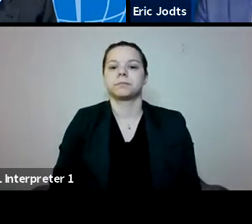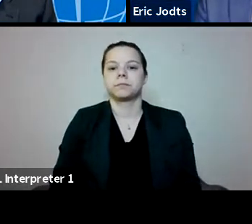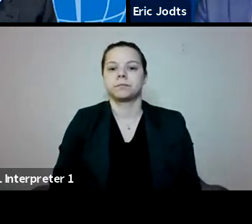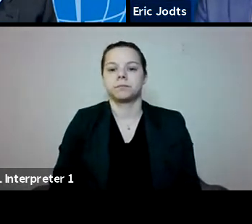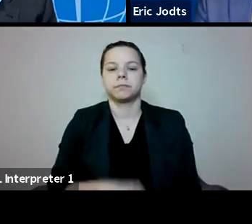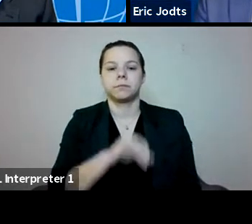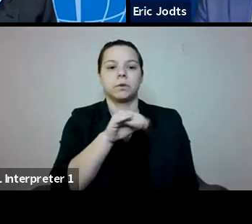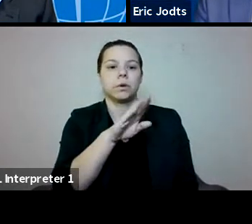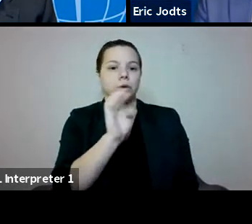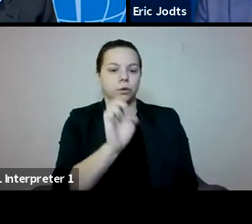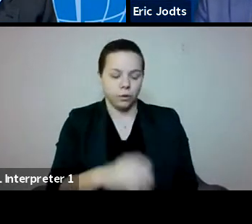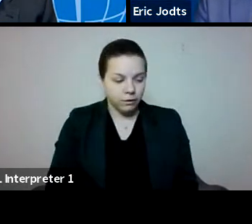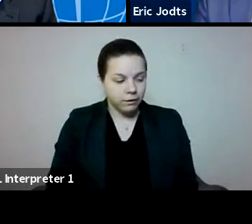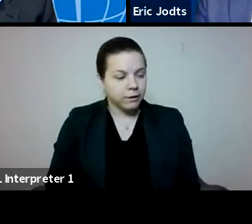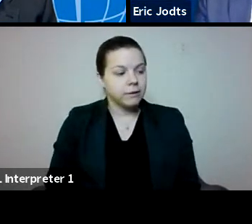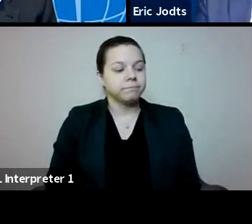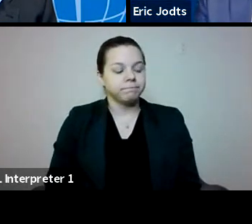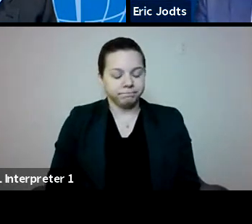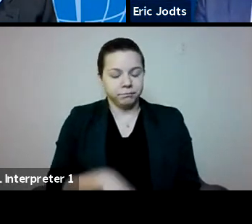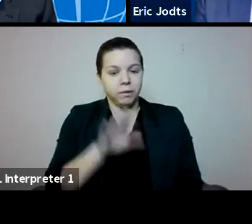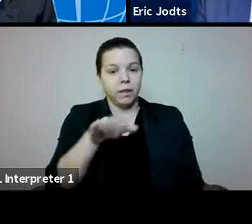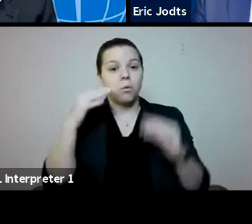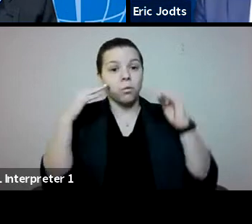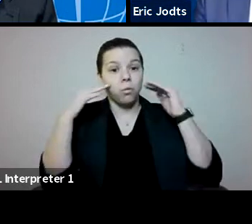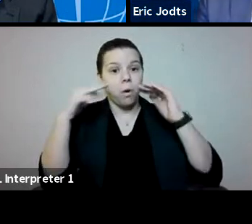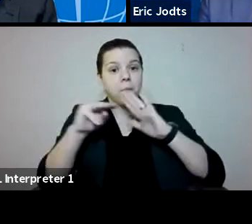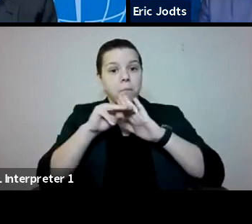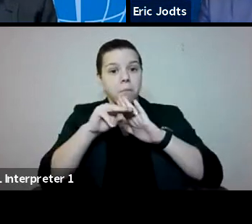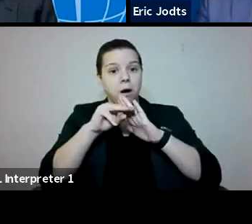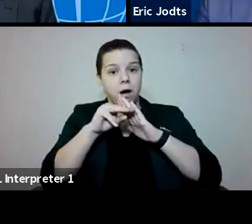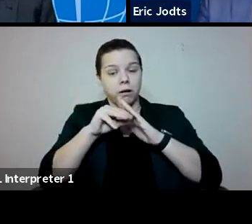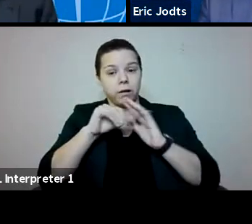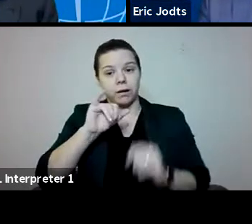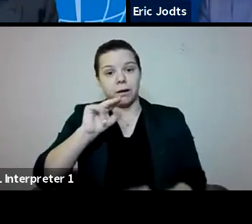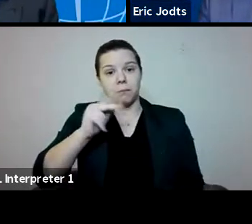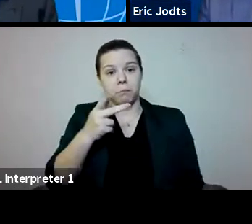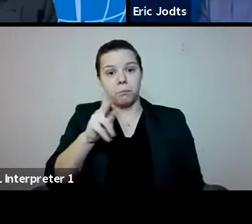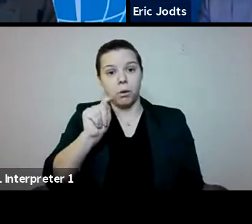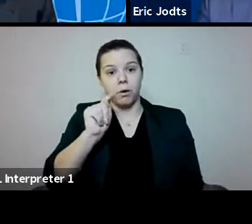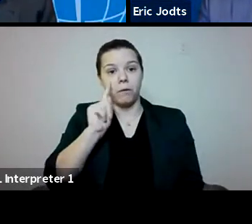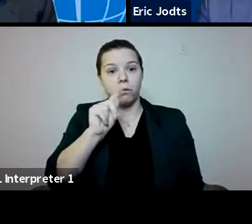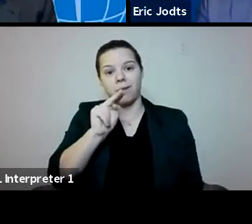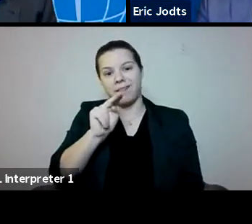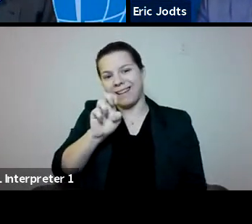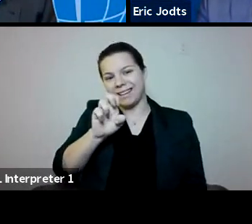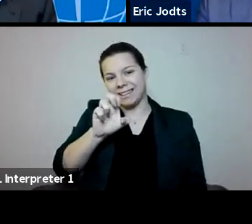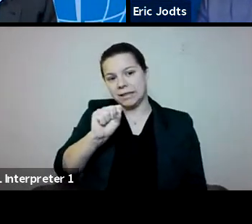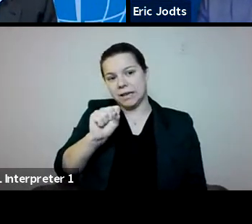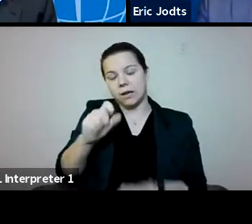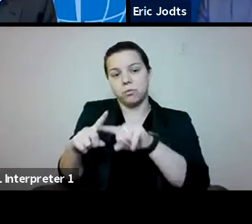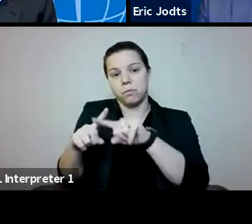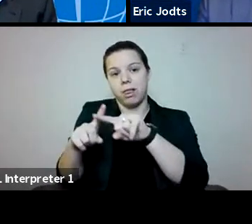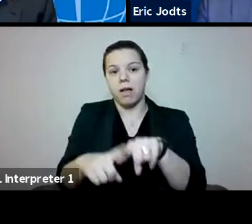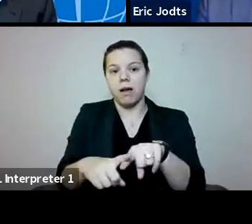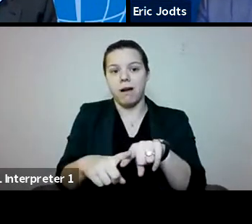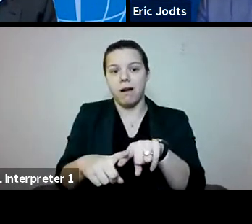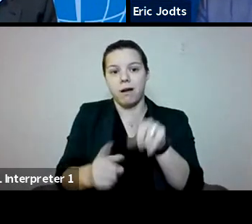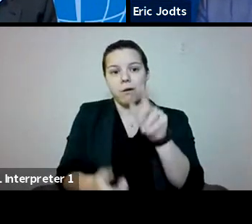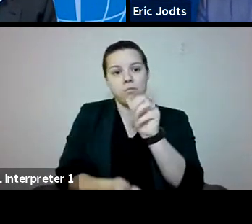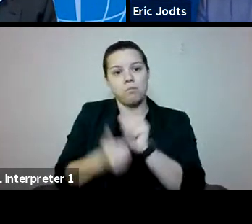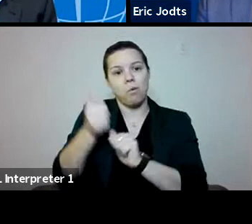Well, certainly the noise modeling inputs used for the NES relied on the